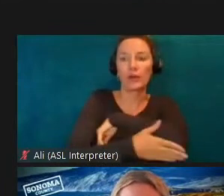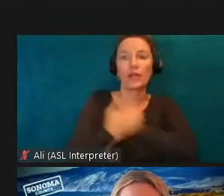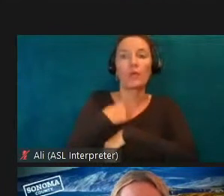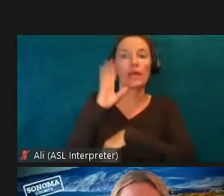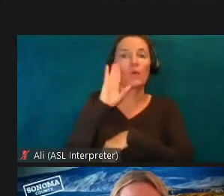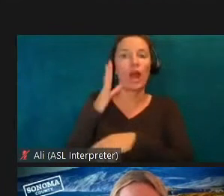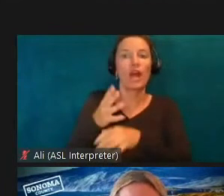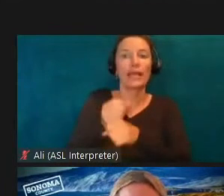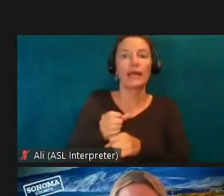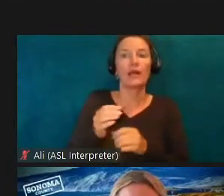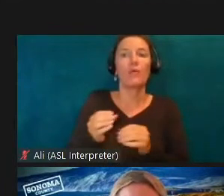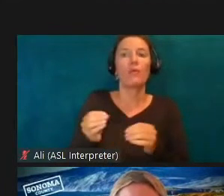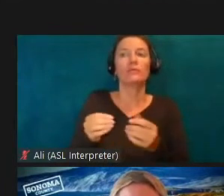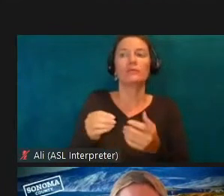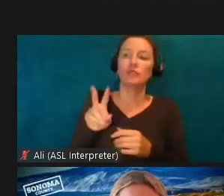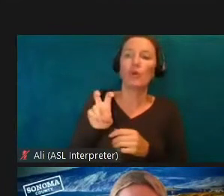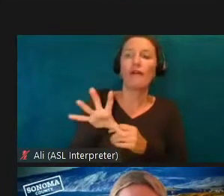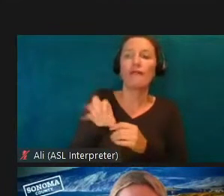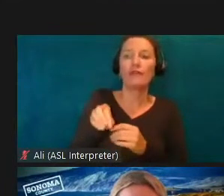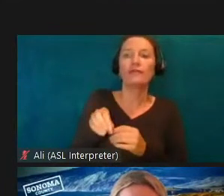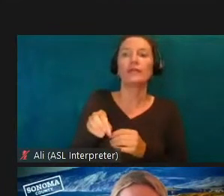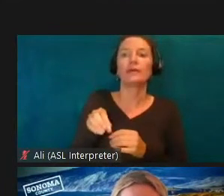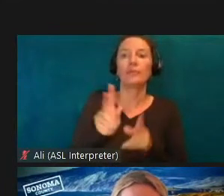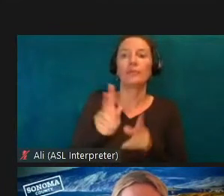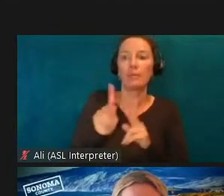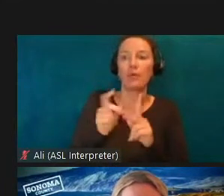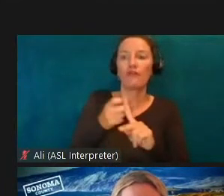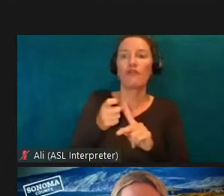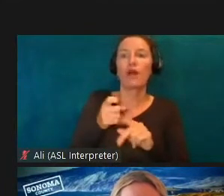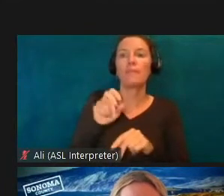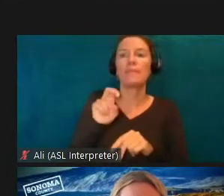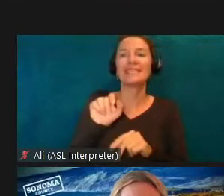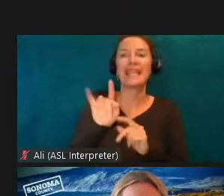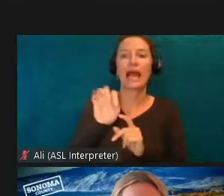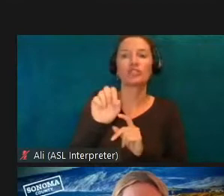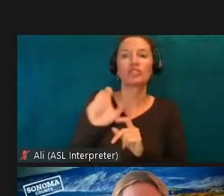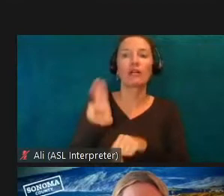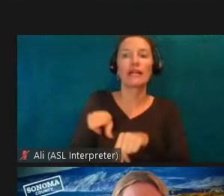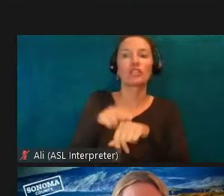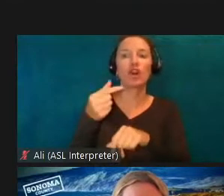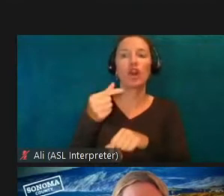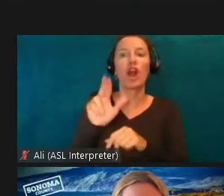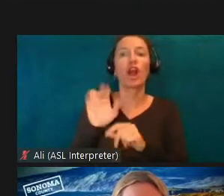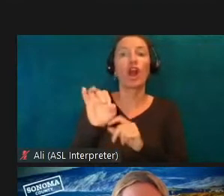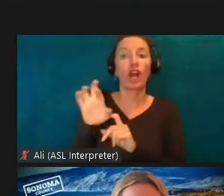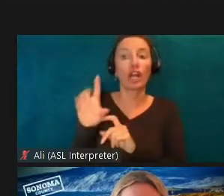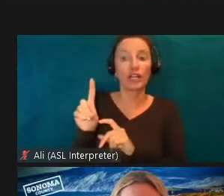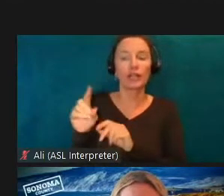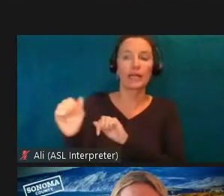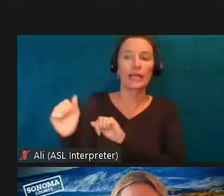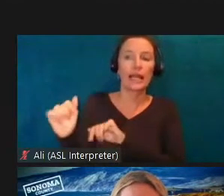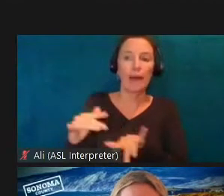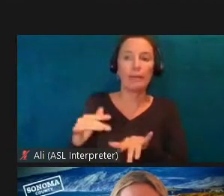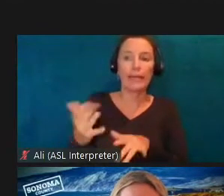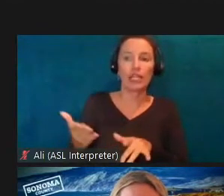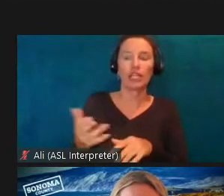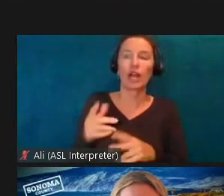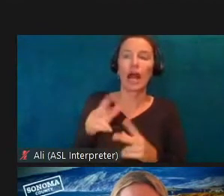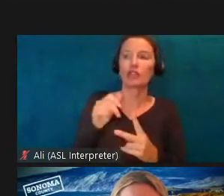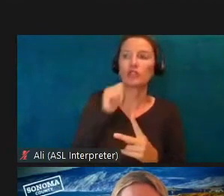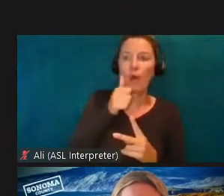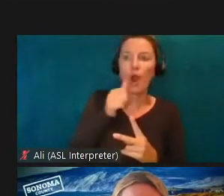250 member of the National Guard coming into these complex fires here either tomorrow